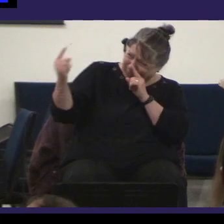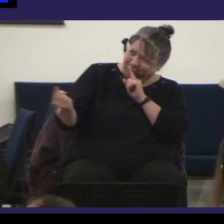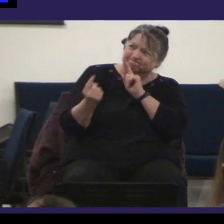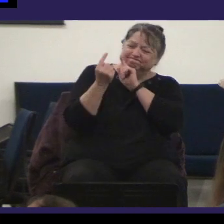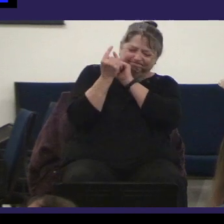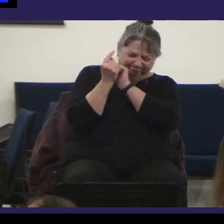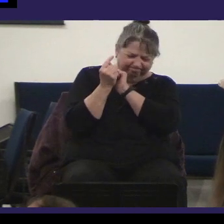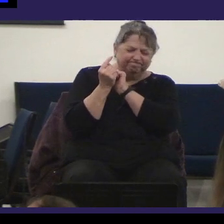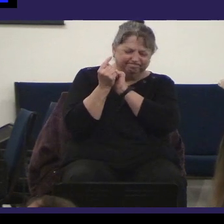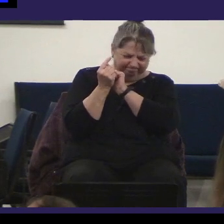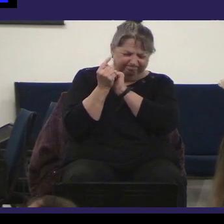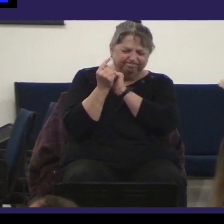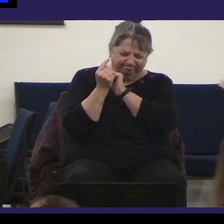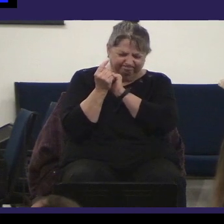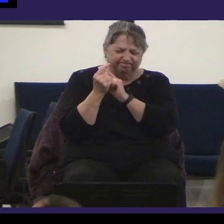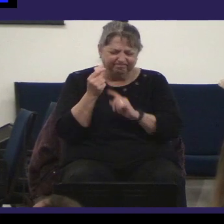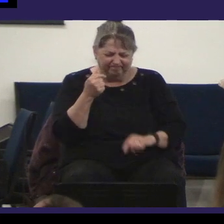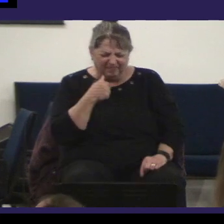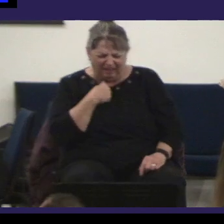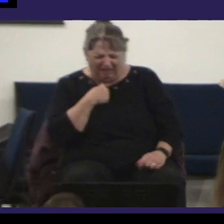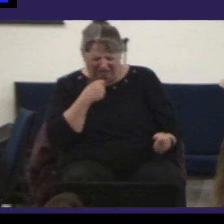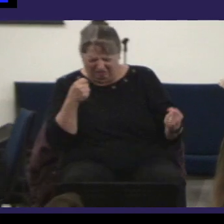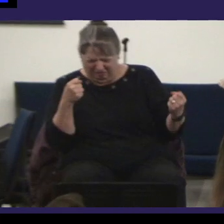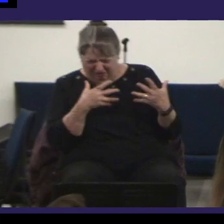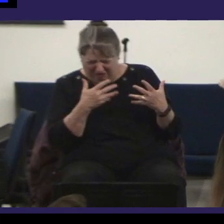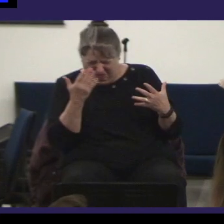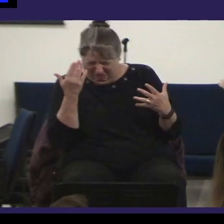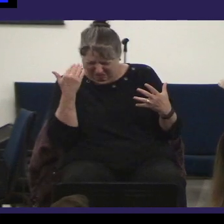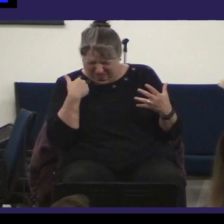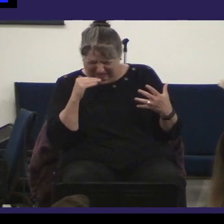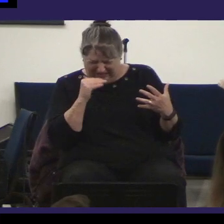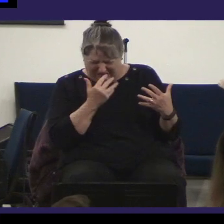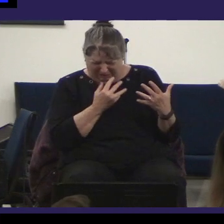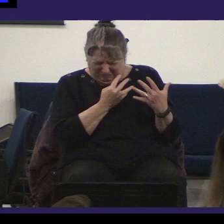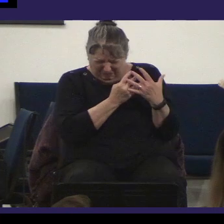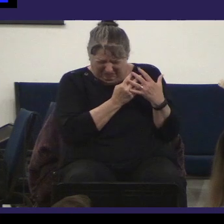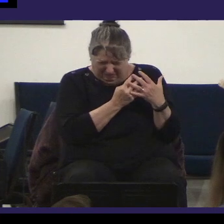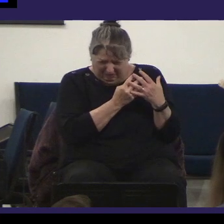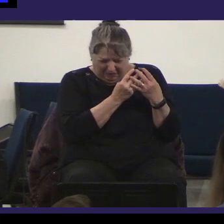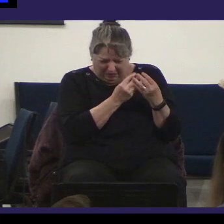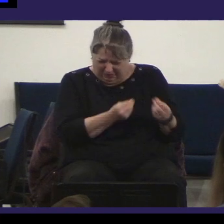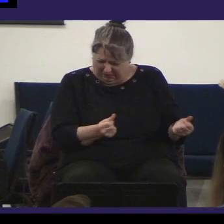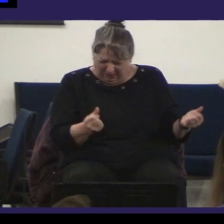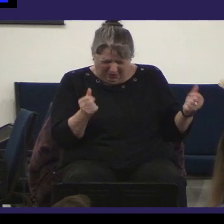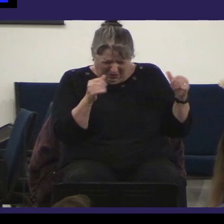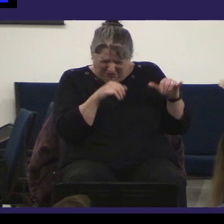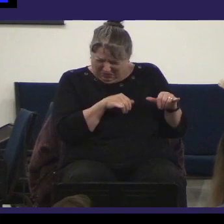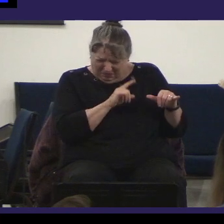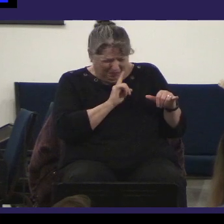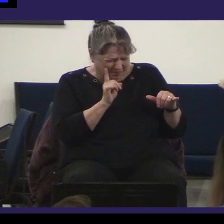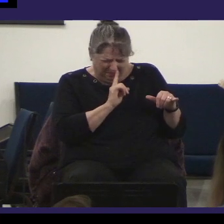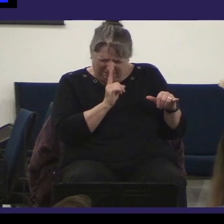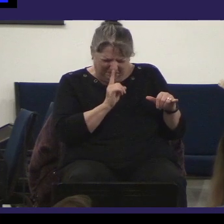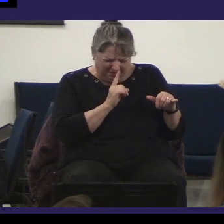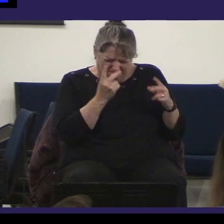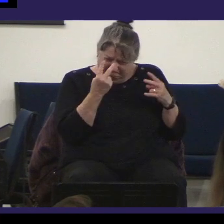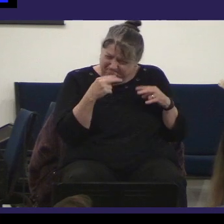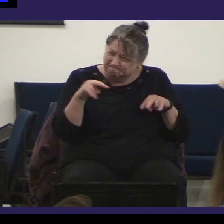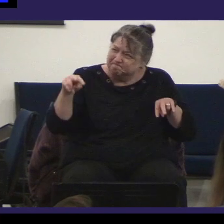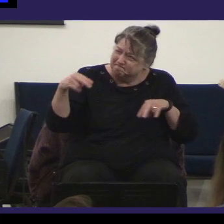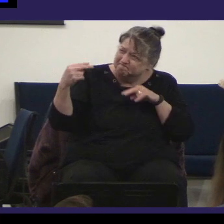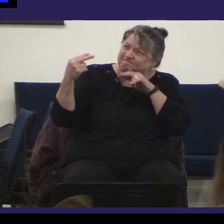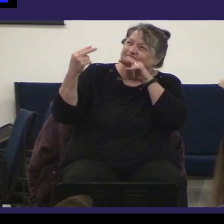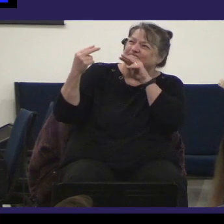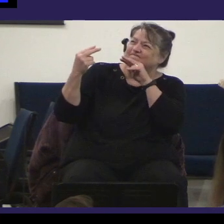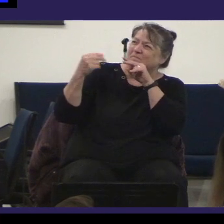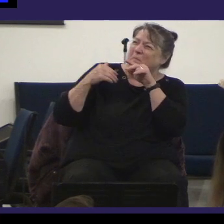the fear that was my prison is no longer where I'm living, cause nothing stands between